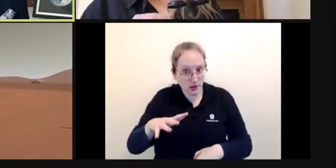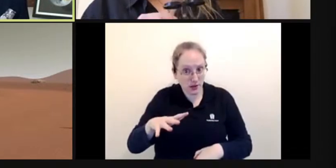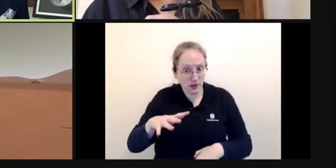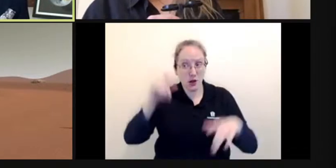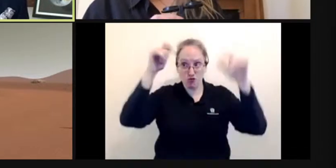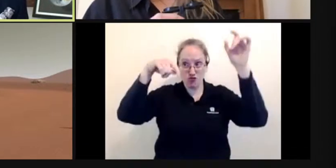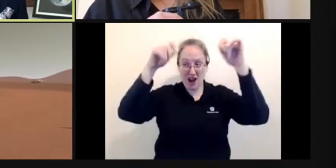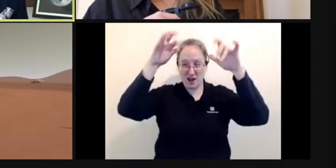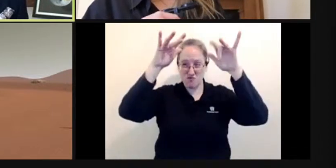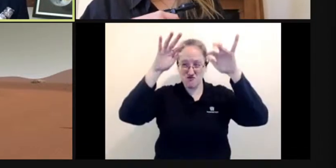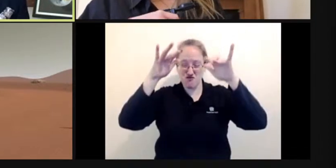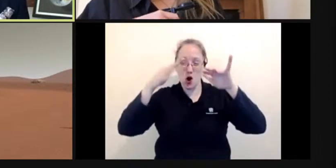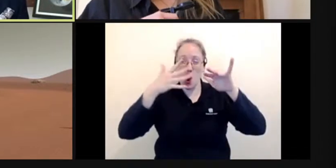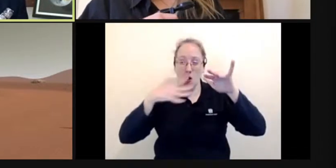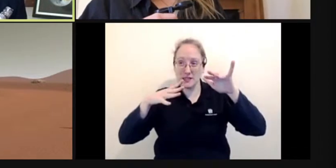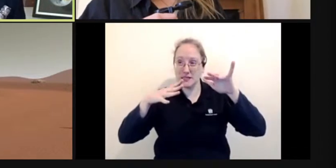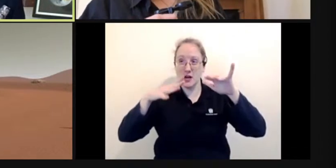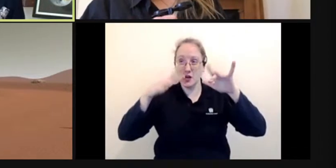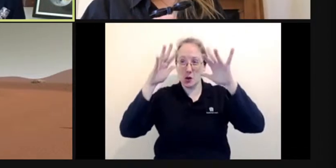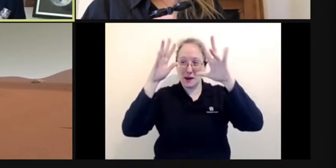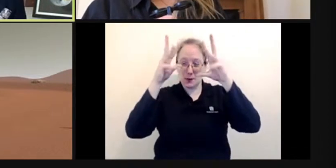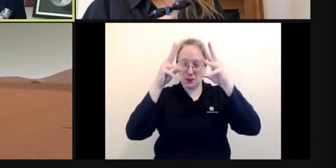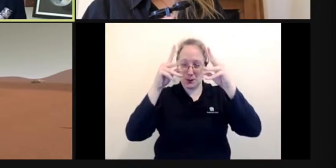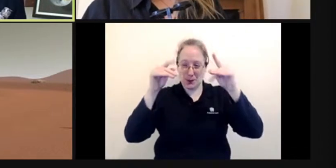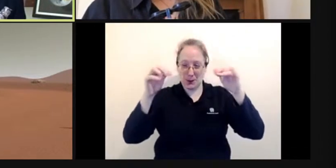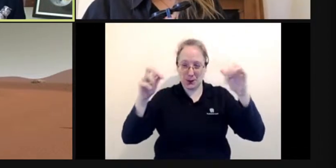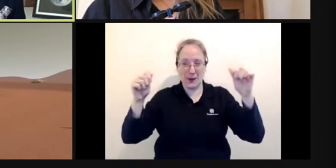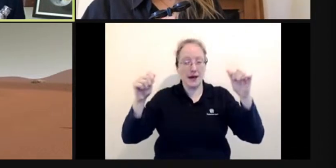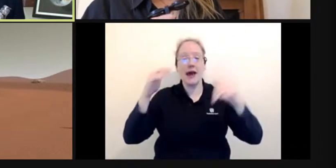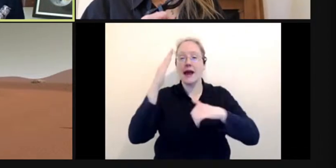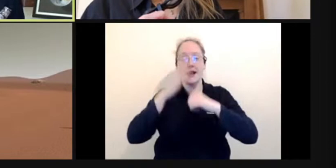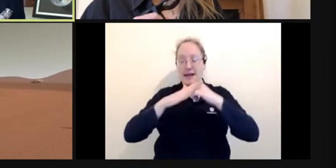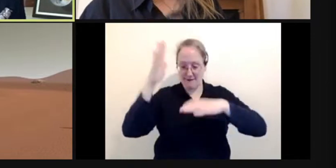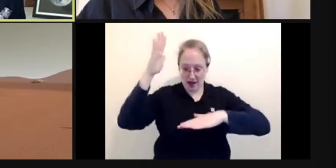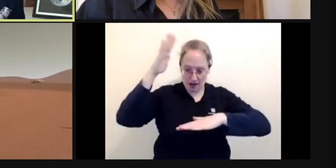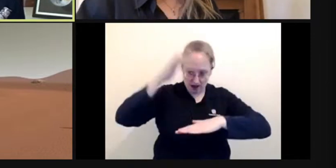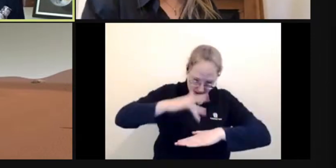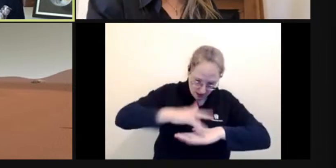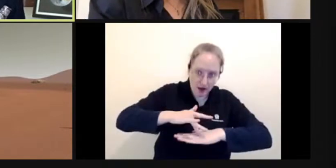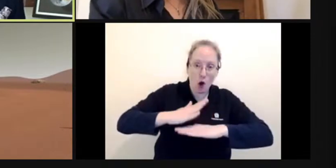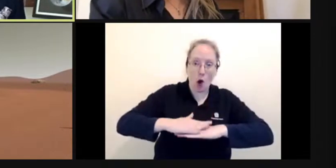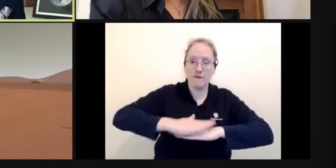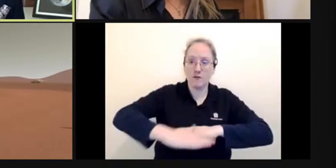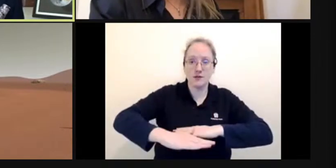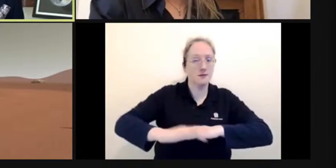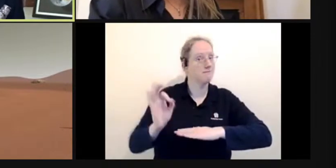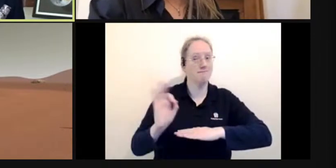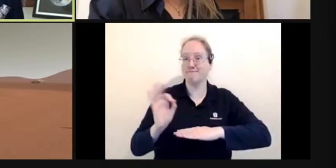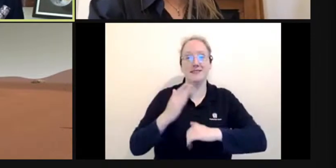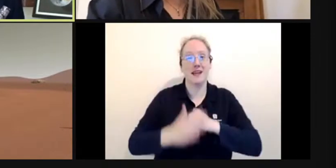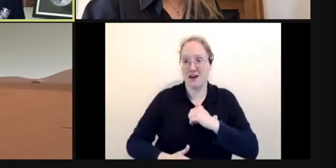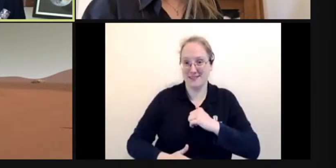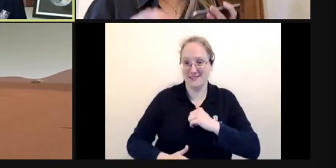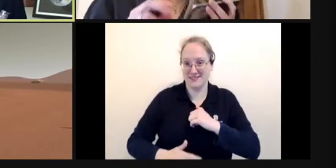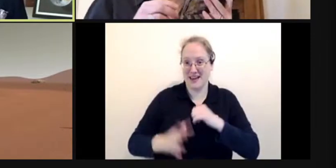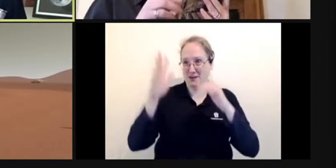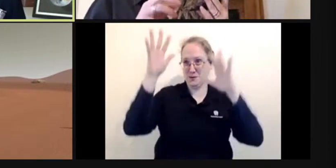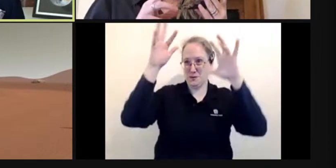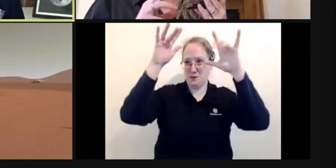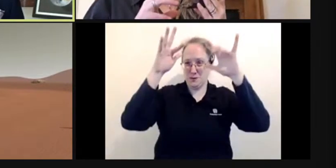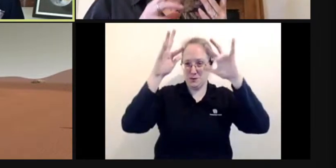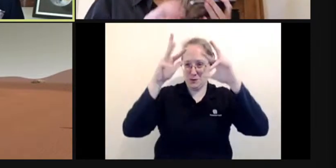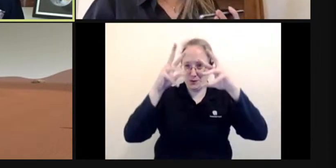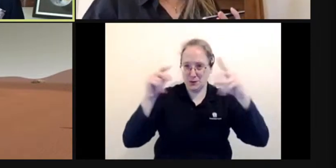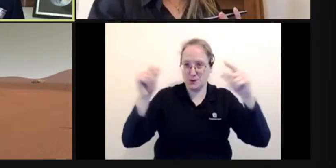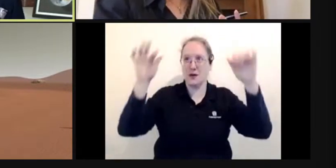So it's that hellish world that not even acid rain can reach the surface, but it is falling through